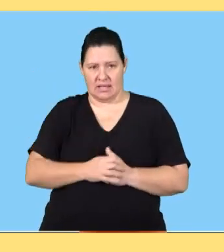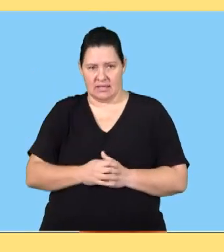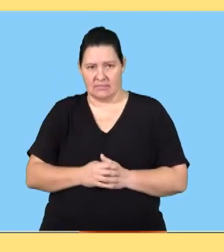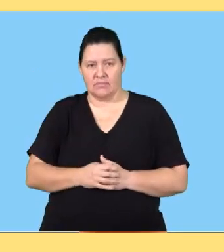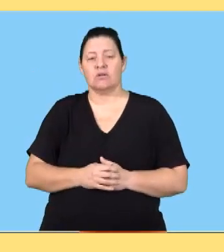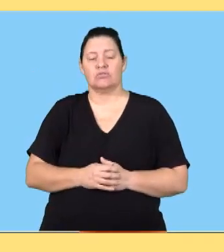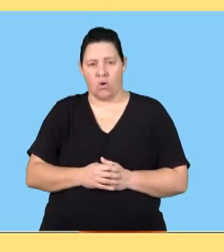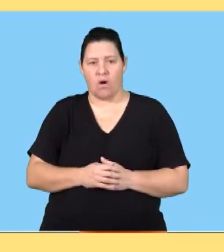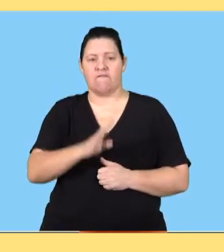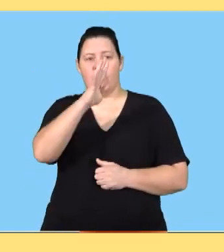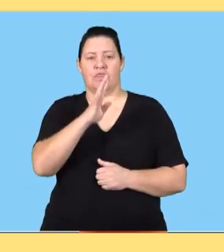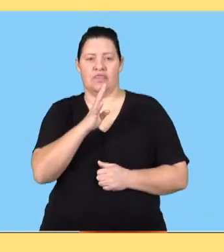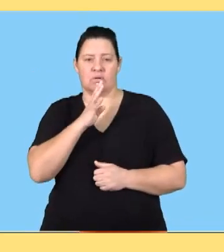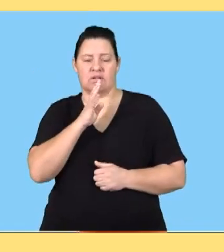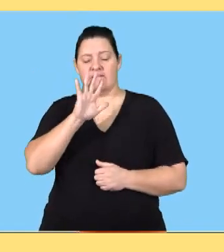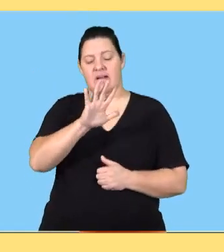CAJ. Then I have my